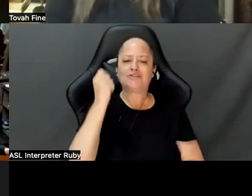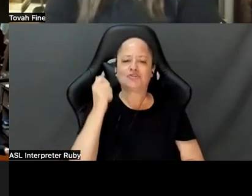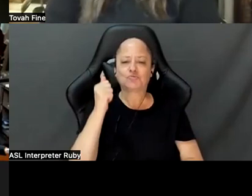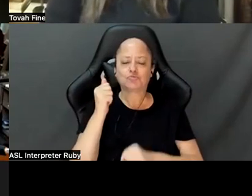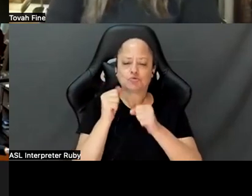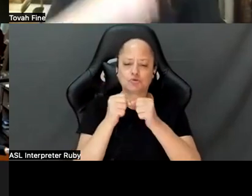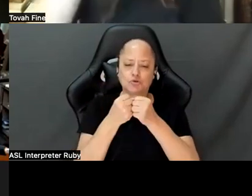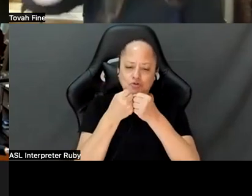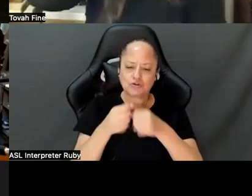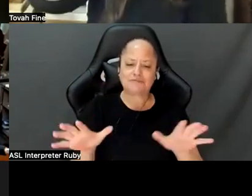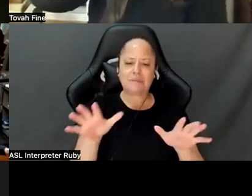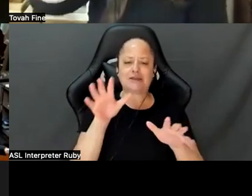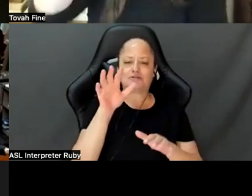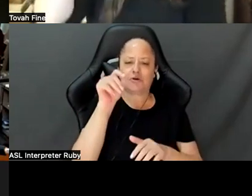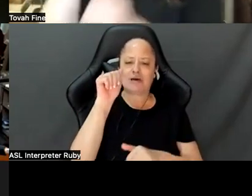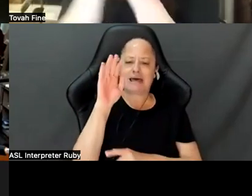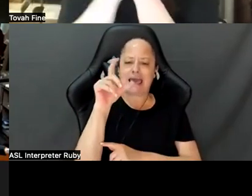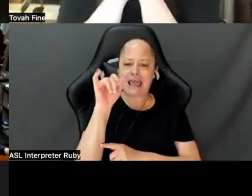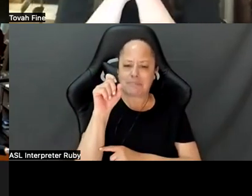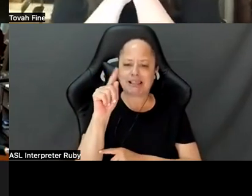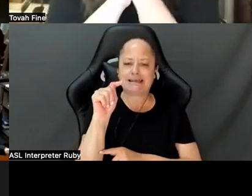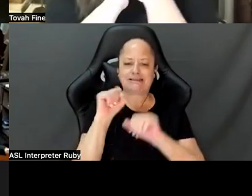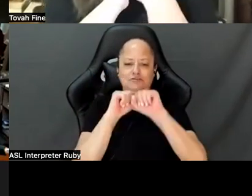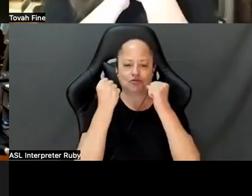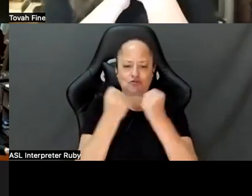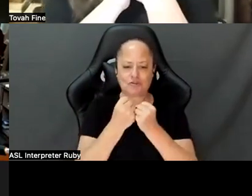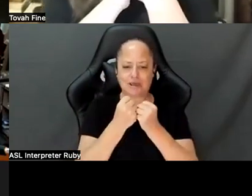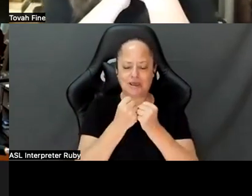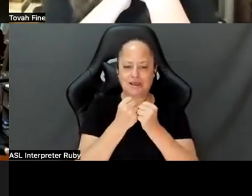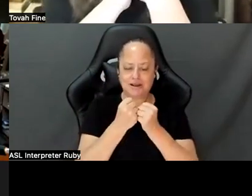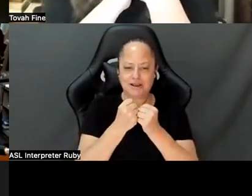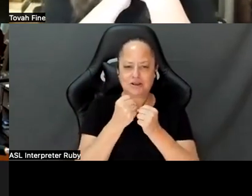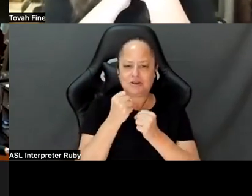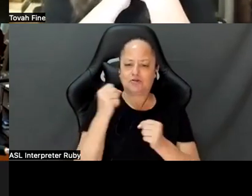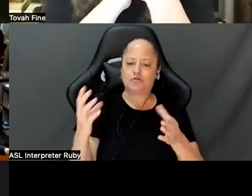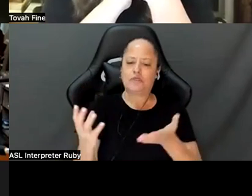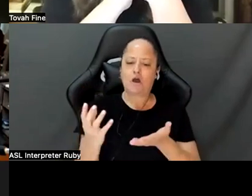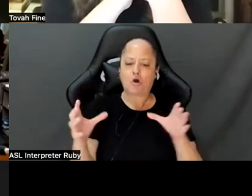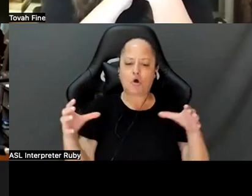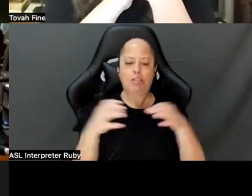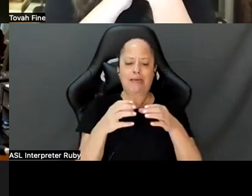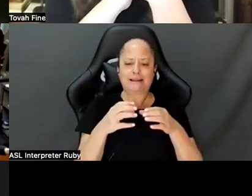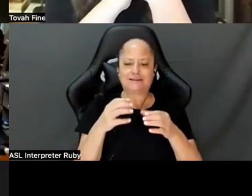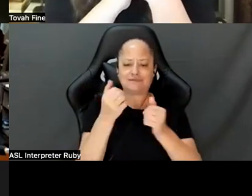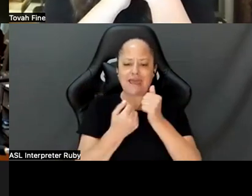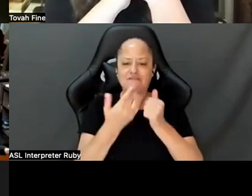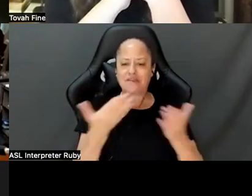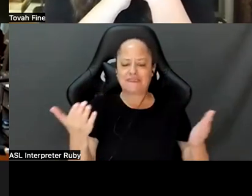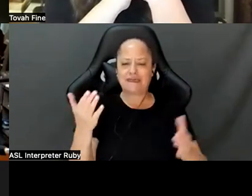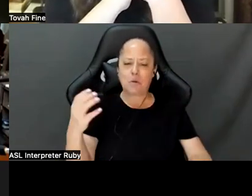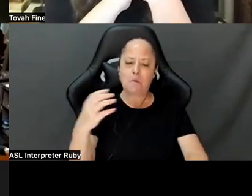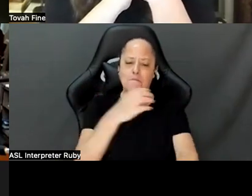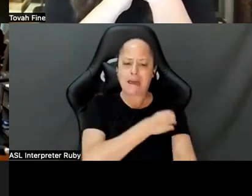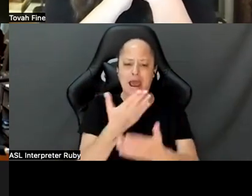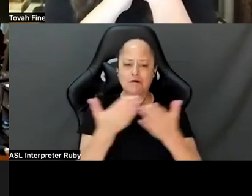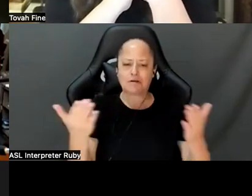ableist society. It's to be able to understand the collectiveness of everything, because I think that's one of the most powerful things that we